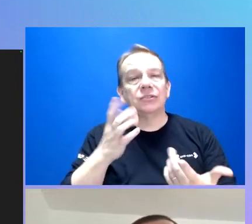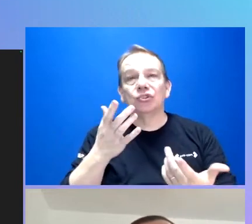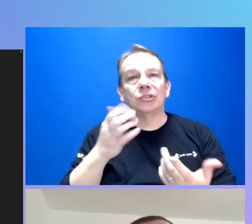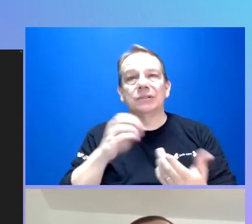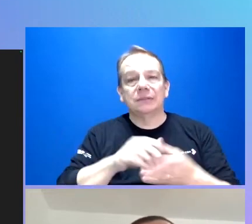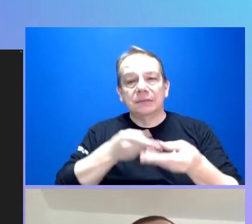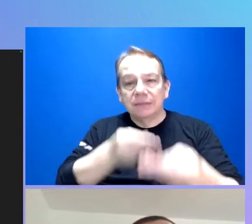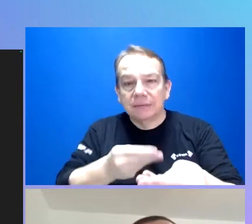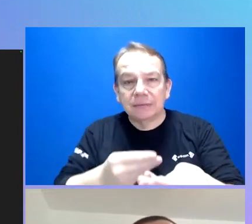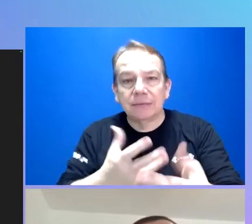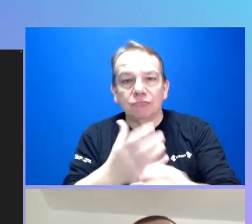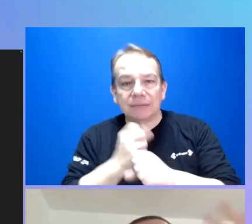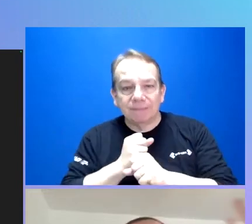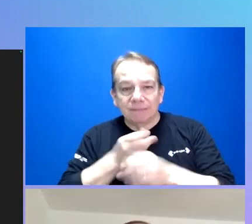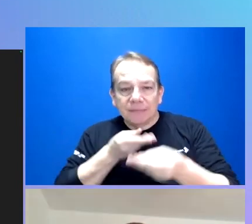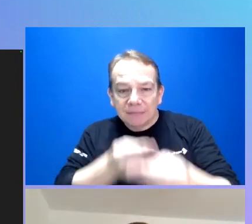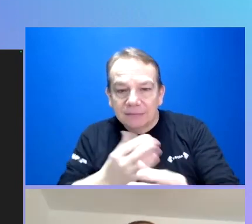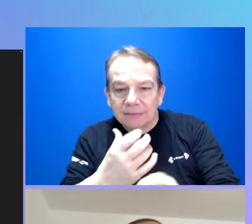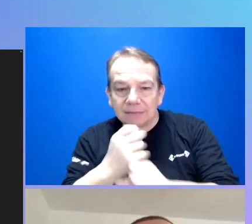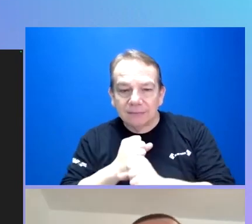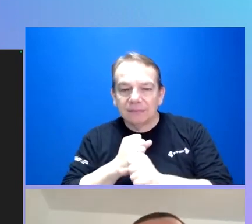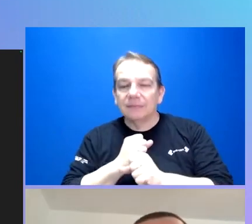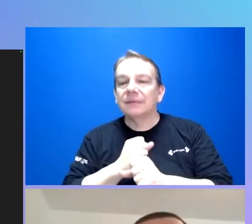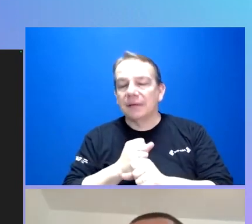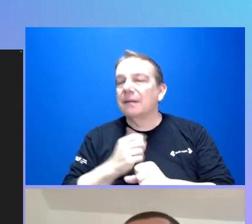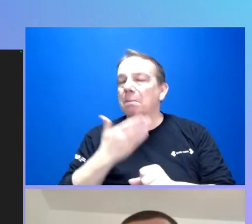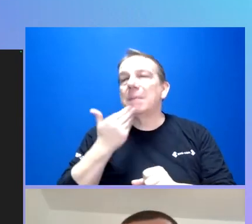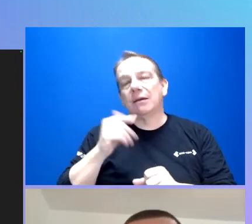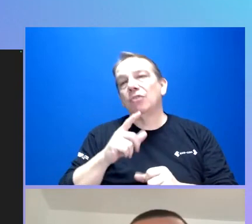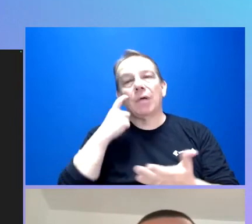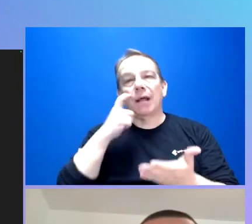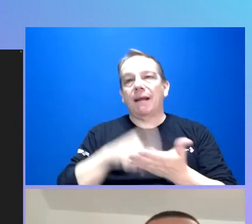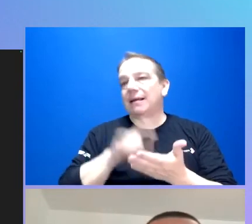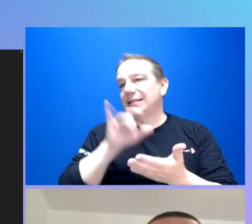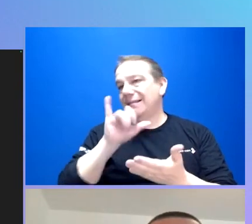outputs. And you would do well to see them that way, I think.